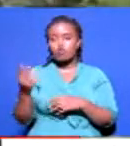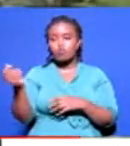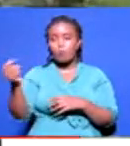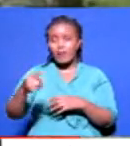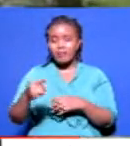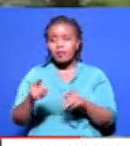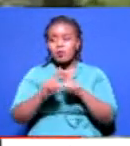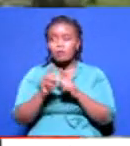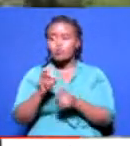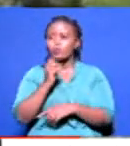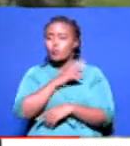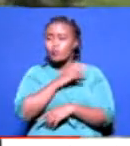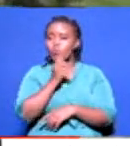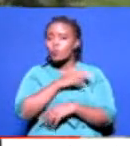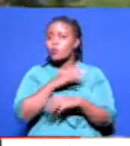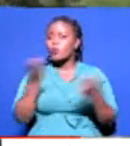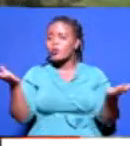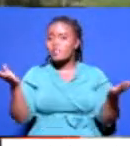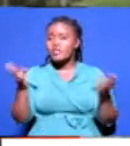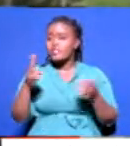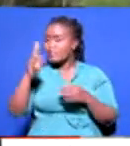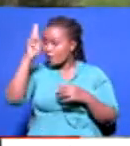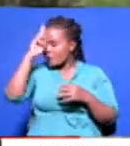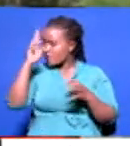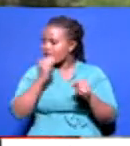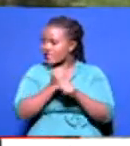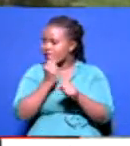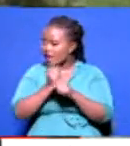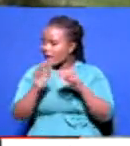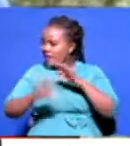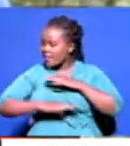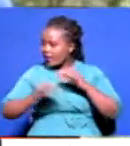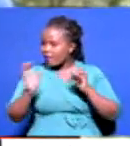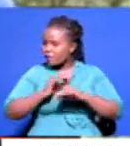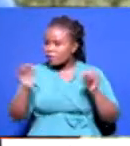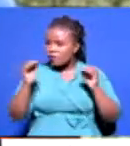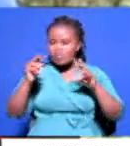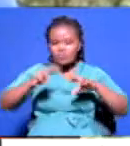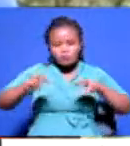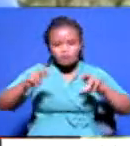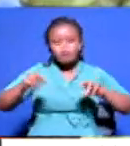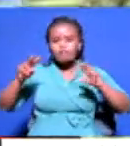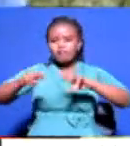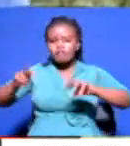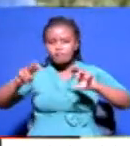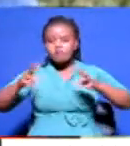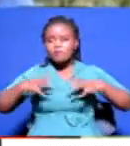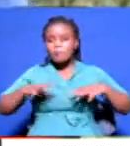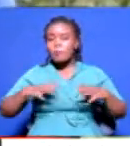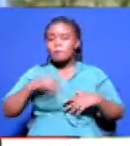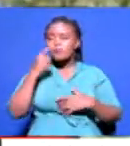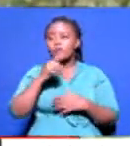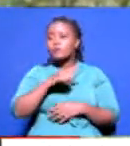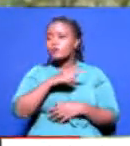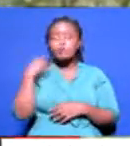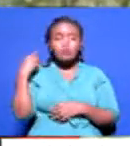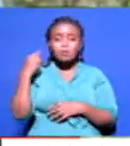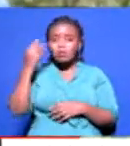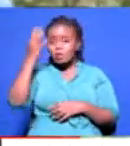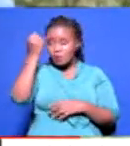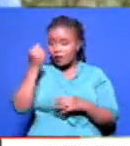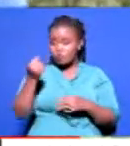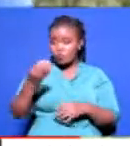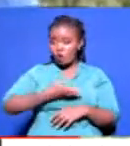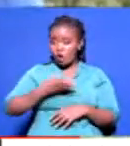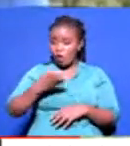complained that the security agencies had not done enough in tracking down the killers arguing that owners of the slain camels had